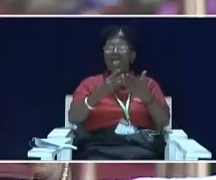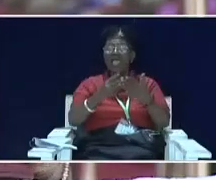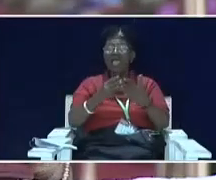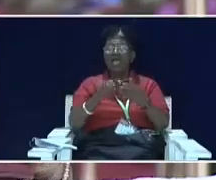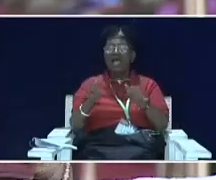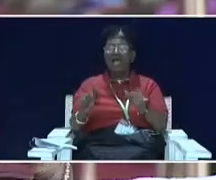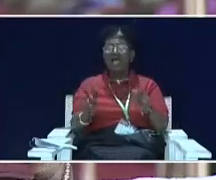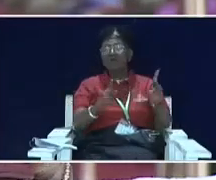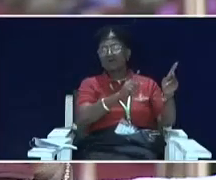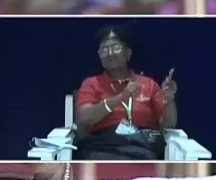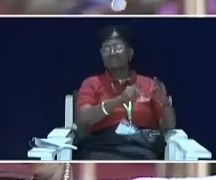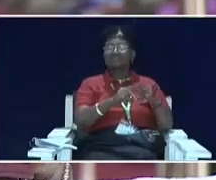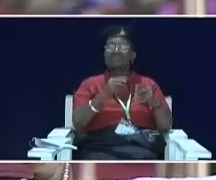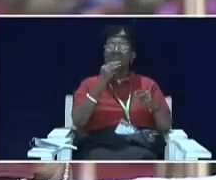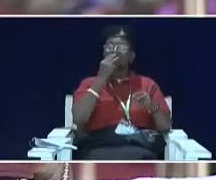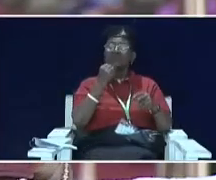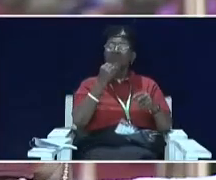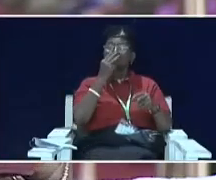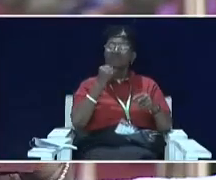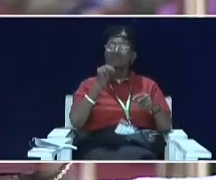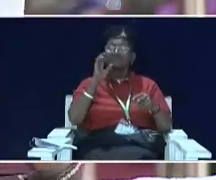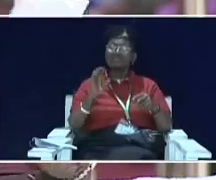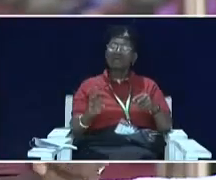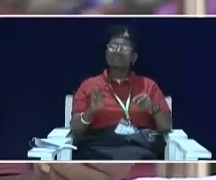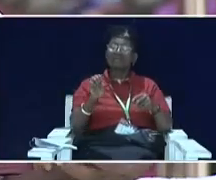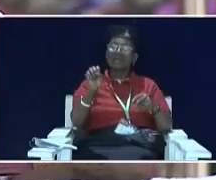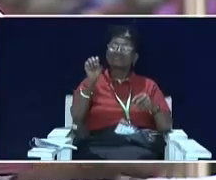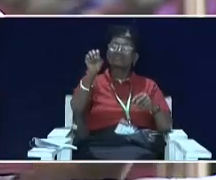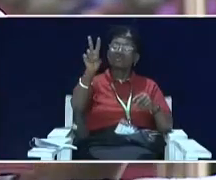according to Hebrews chapter 12, verse